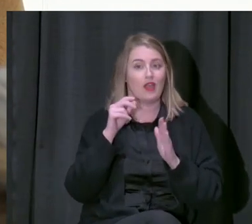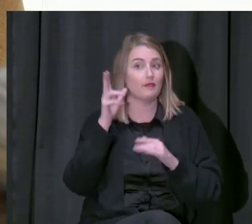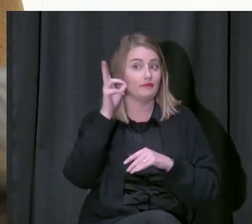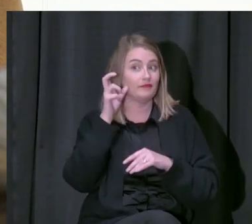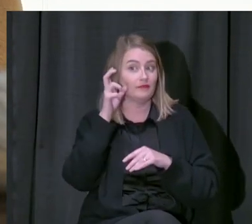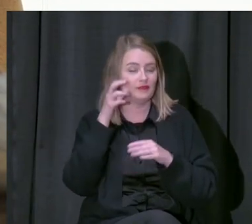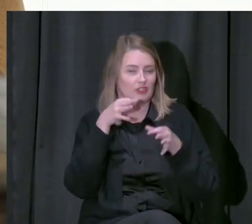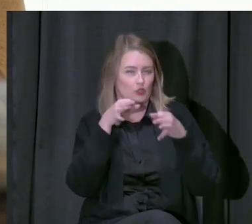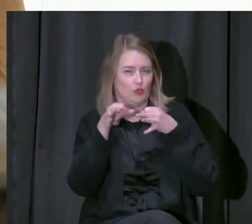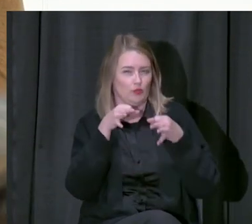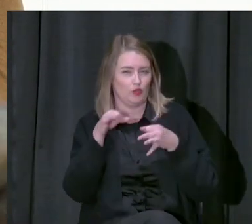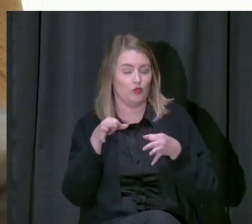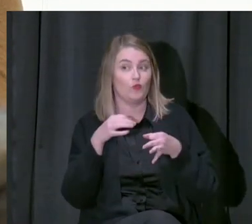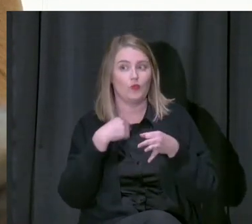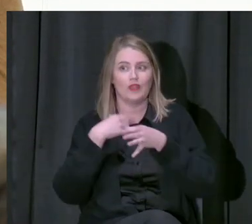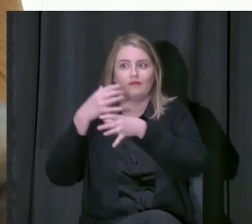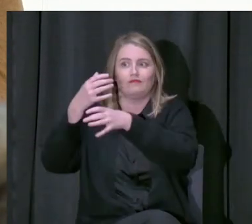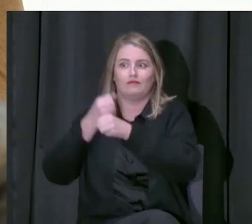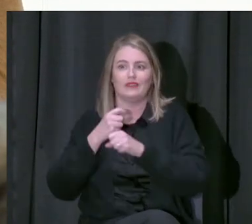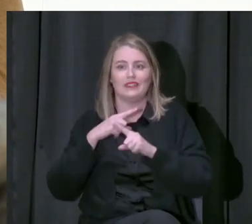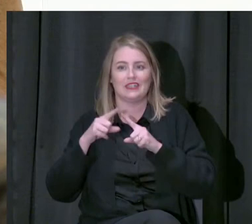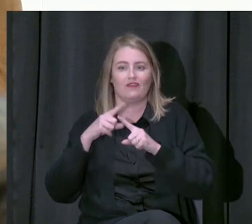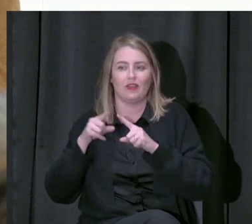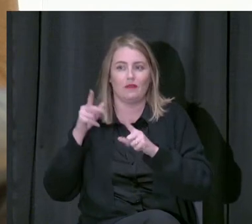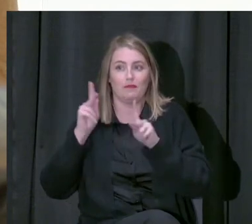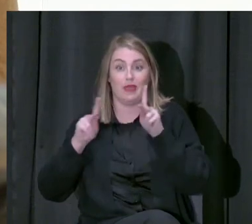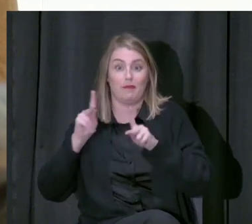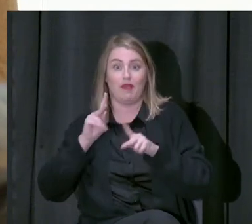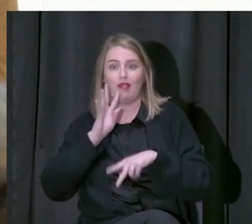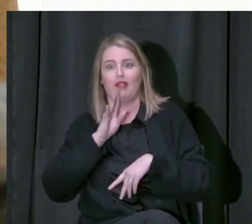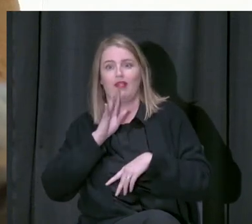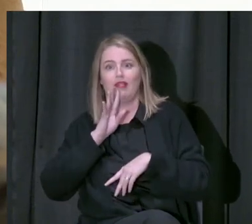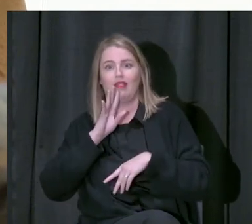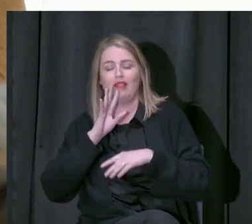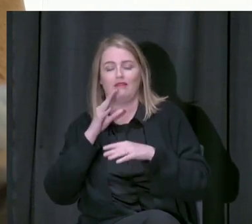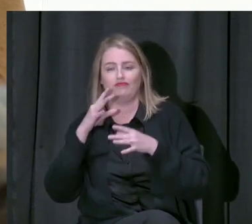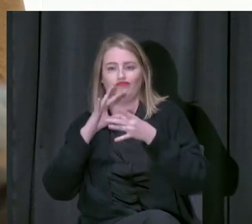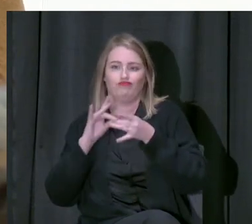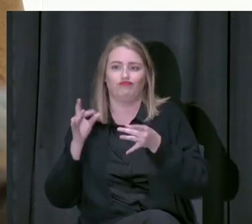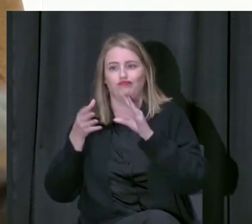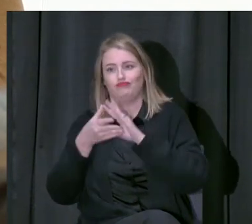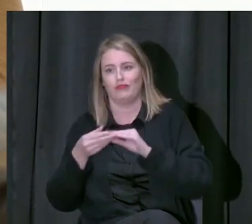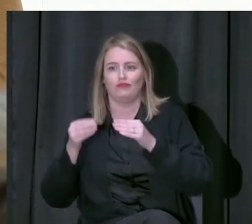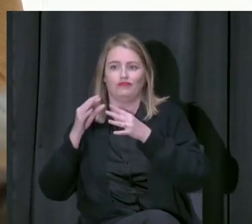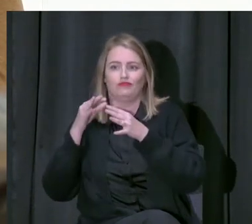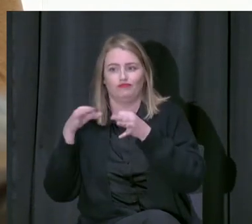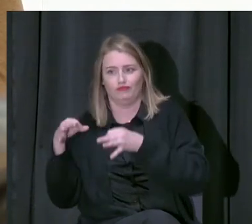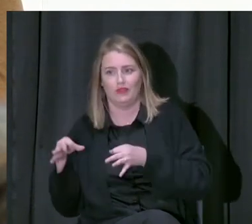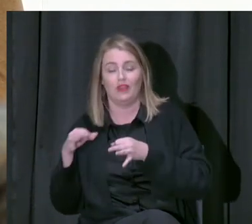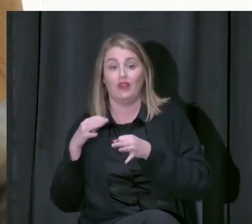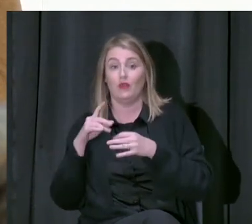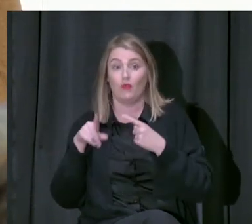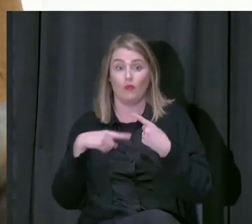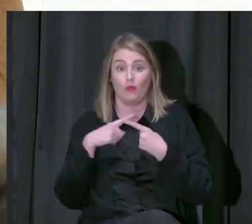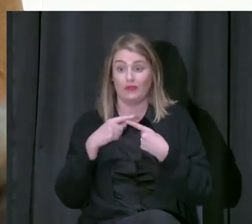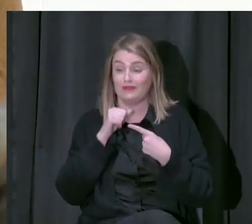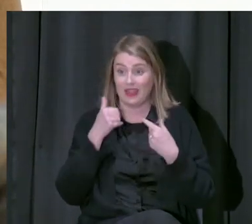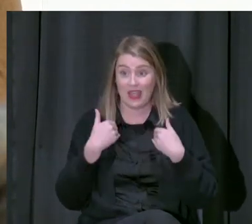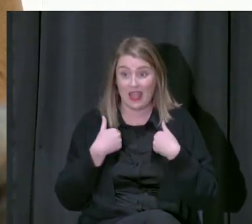able to procure a lot of human narrated audio descriptions. But when they didn't exist, we were able to build